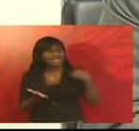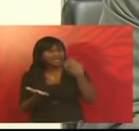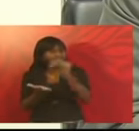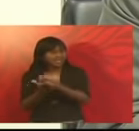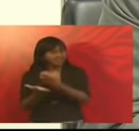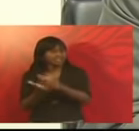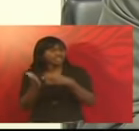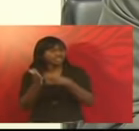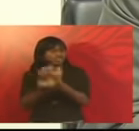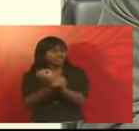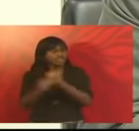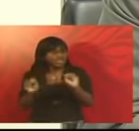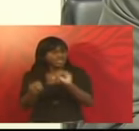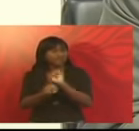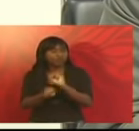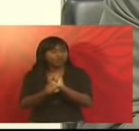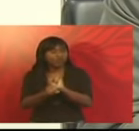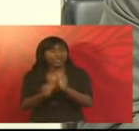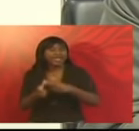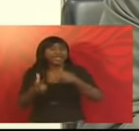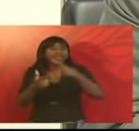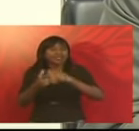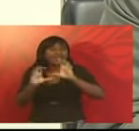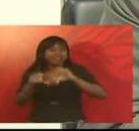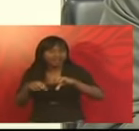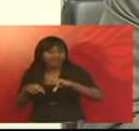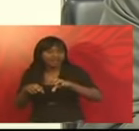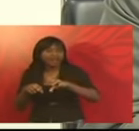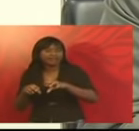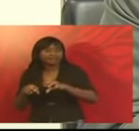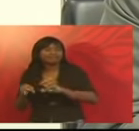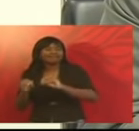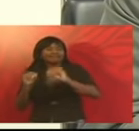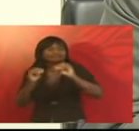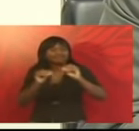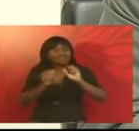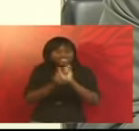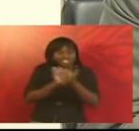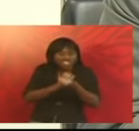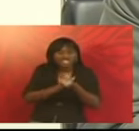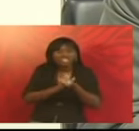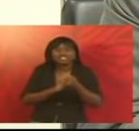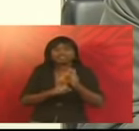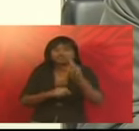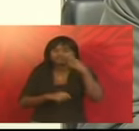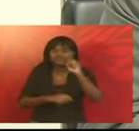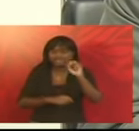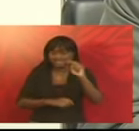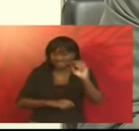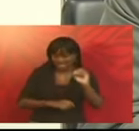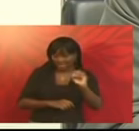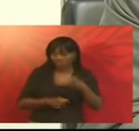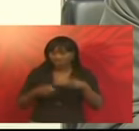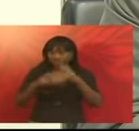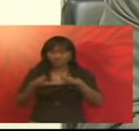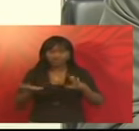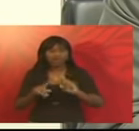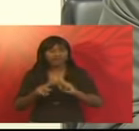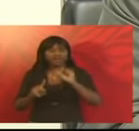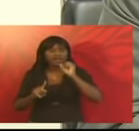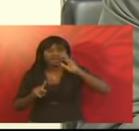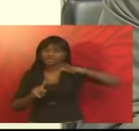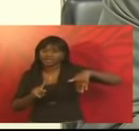then we'll very happily move to additional interventions. Now, just taking a bit of the first question before I hand